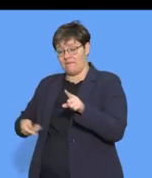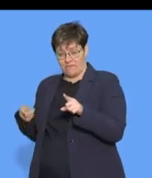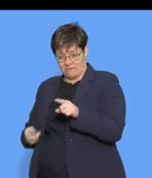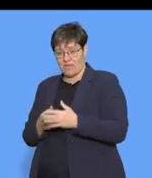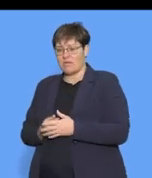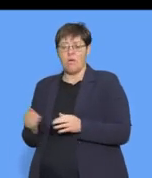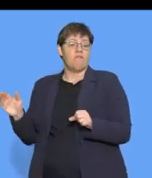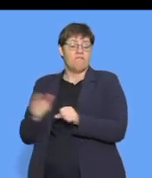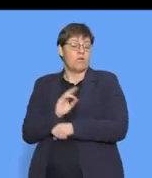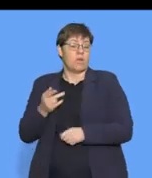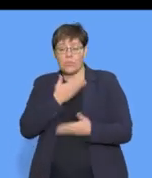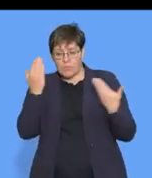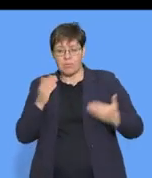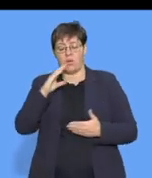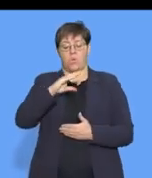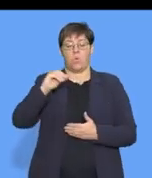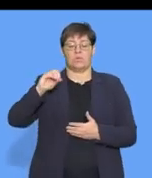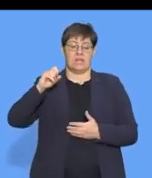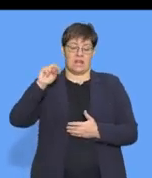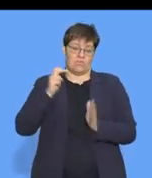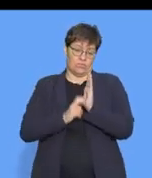pair, then you're going to use the cosine rule.